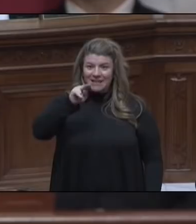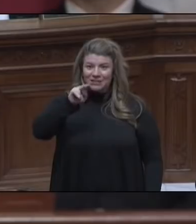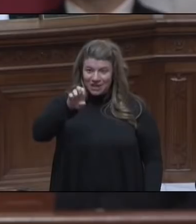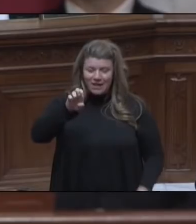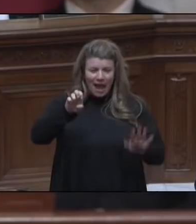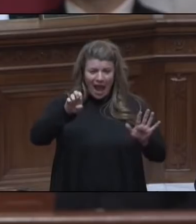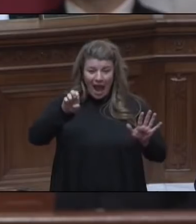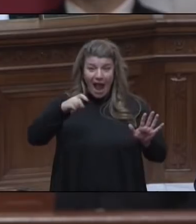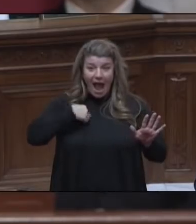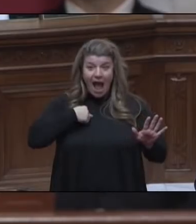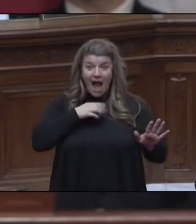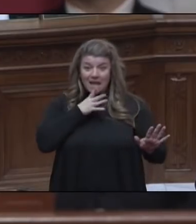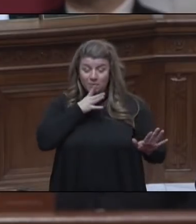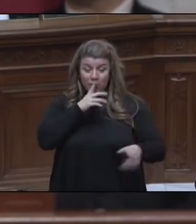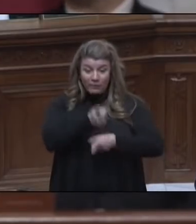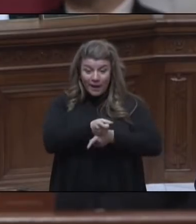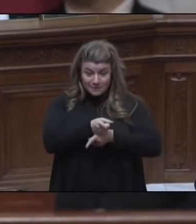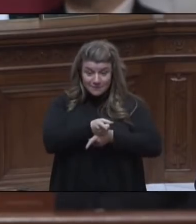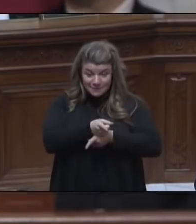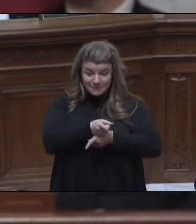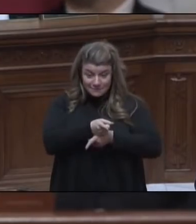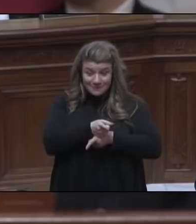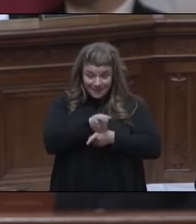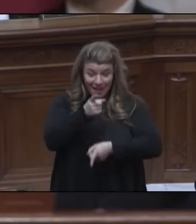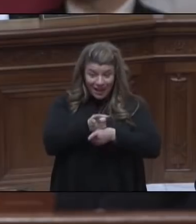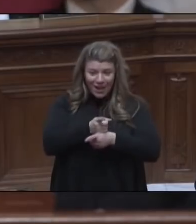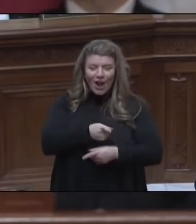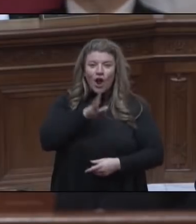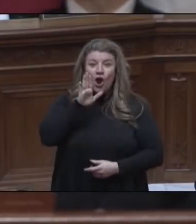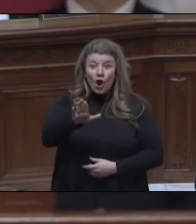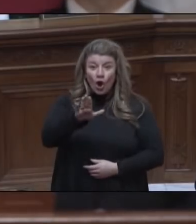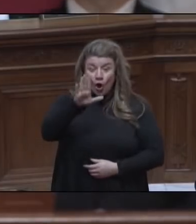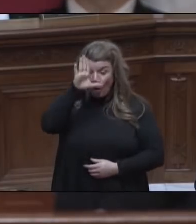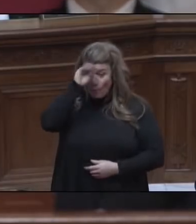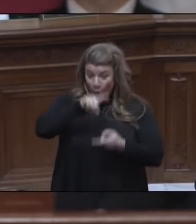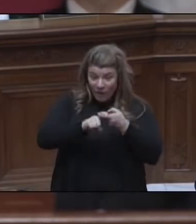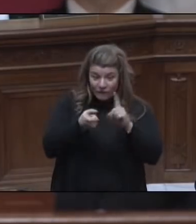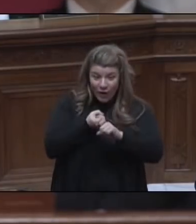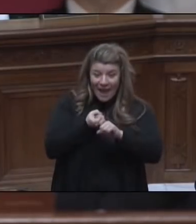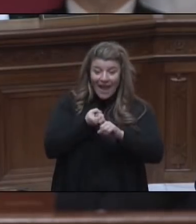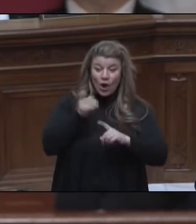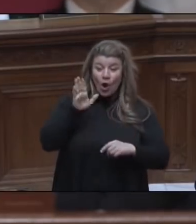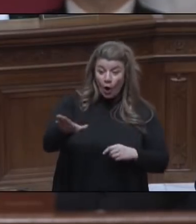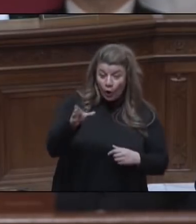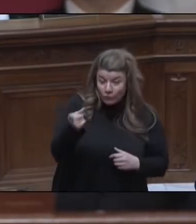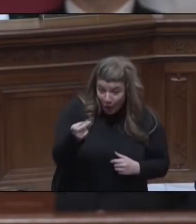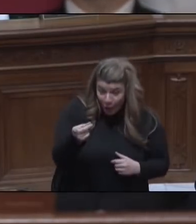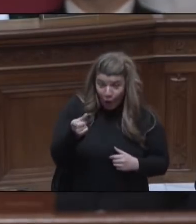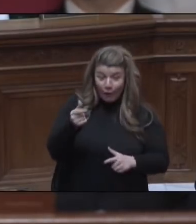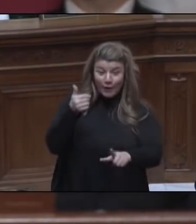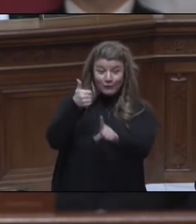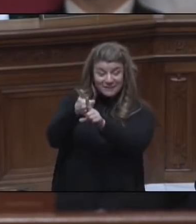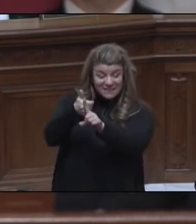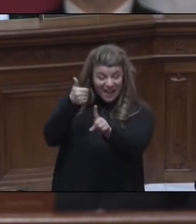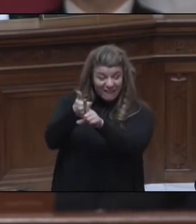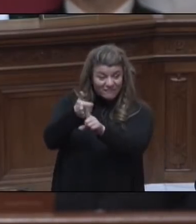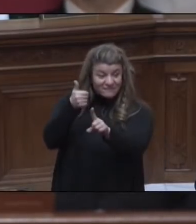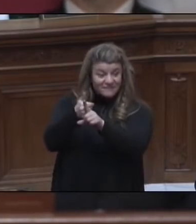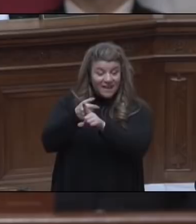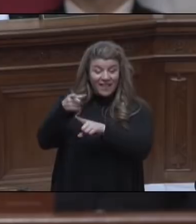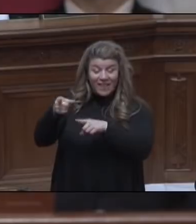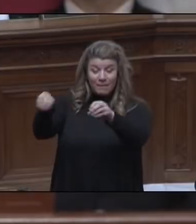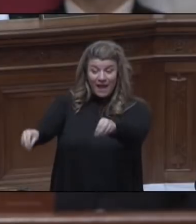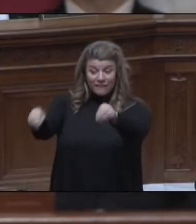think I'm pronouncing this one correctly. Her boyfriend, her dog, and herself, all of them